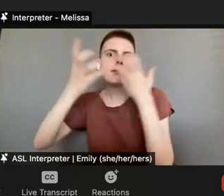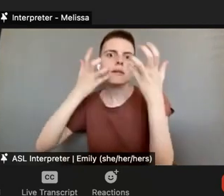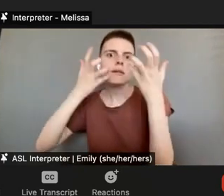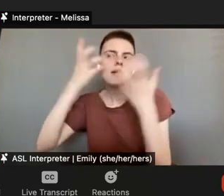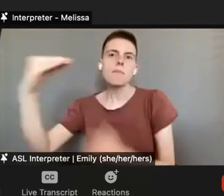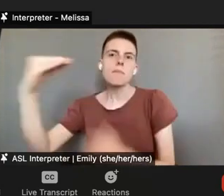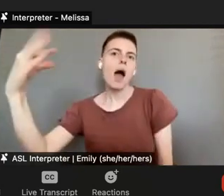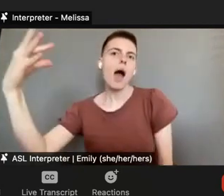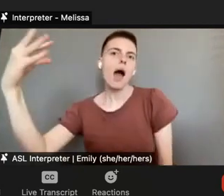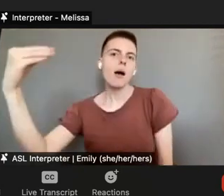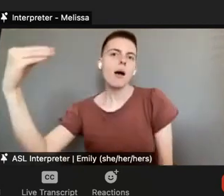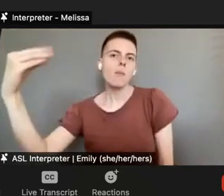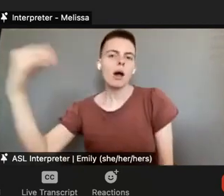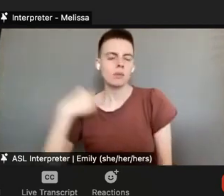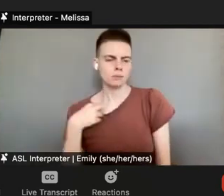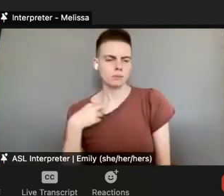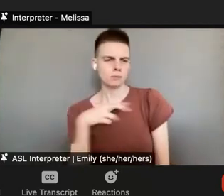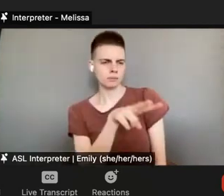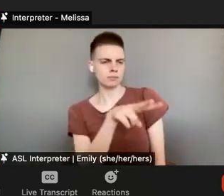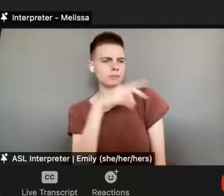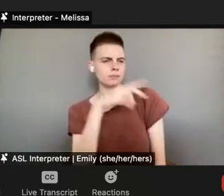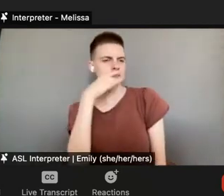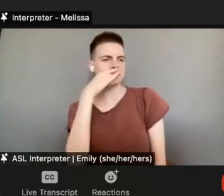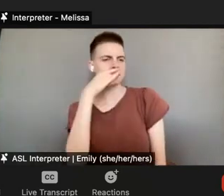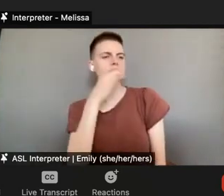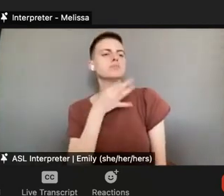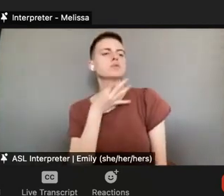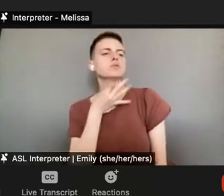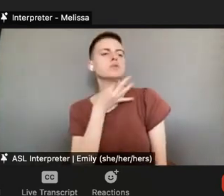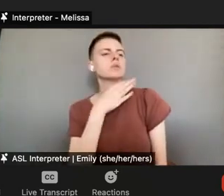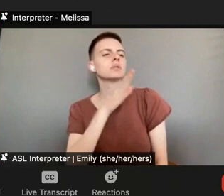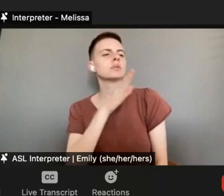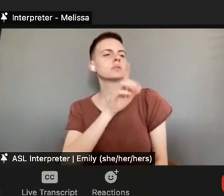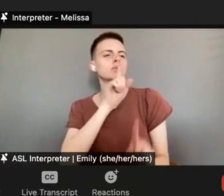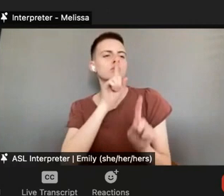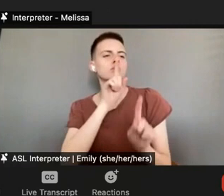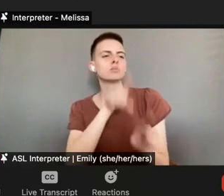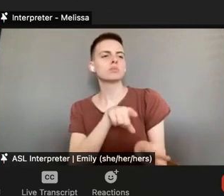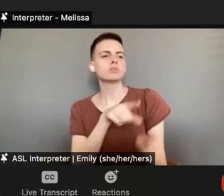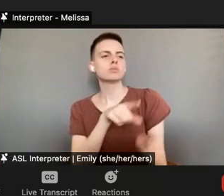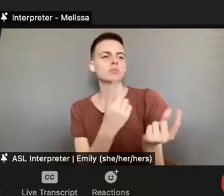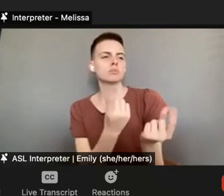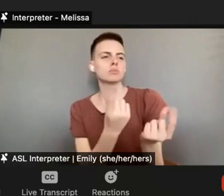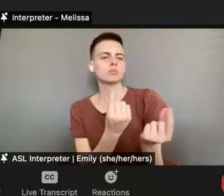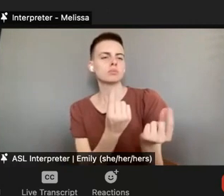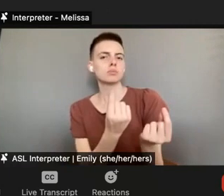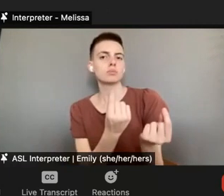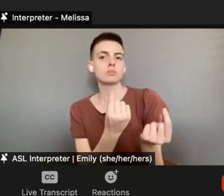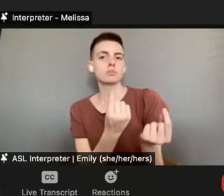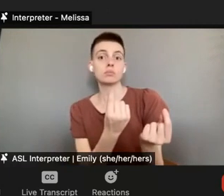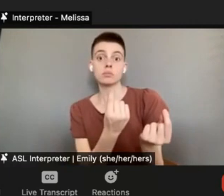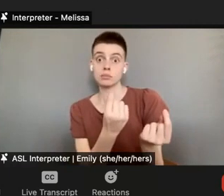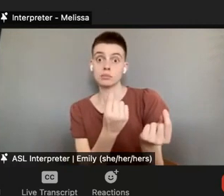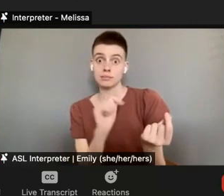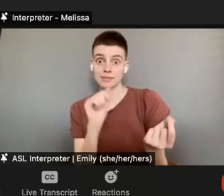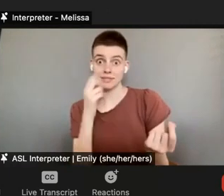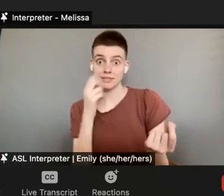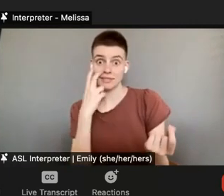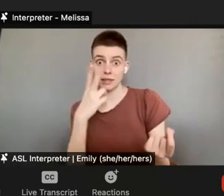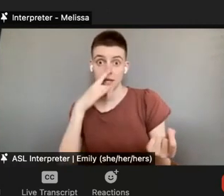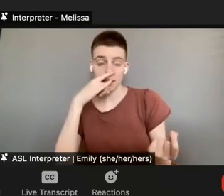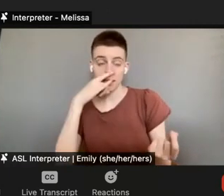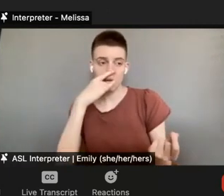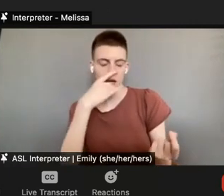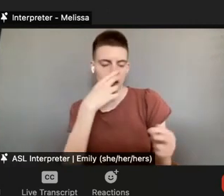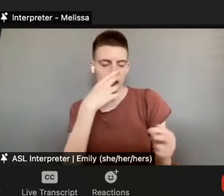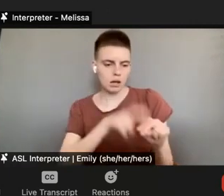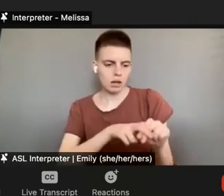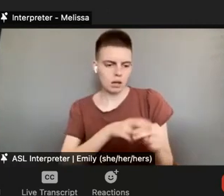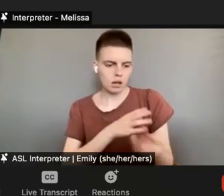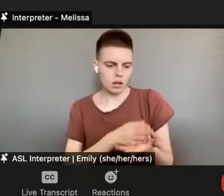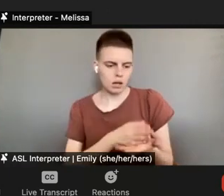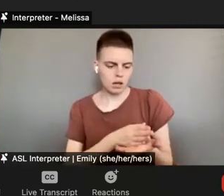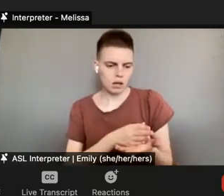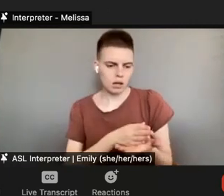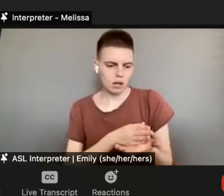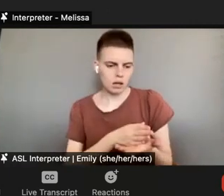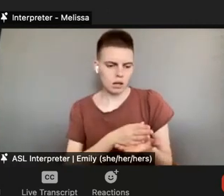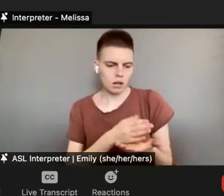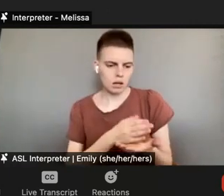this person in my room doing? And if they stop, if I see them turn their head, if I see them look